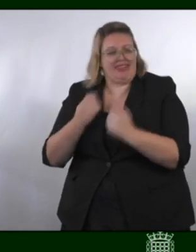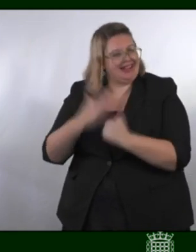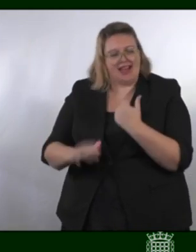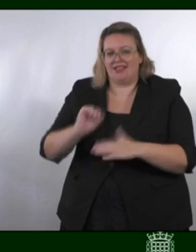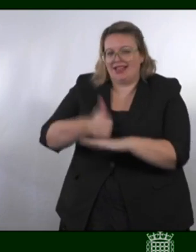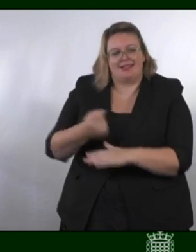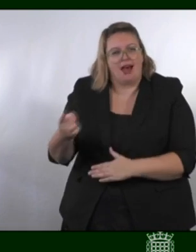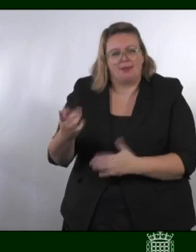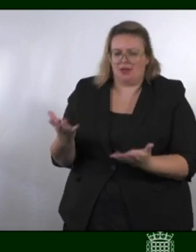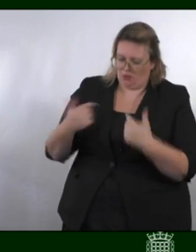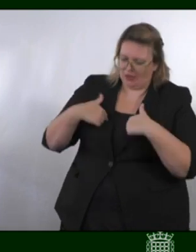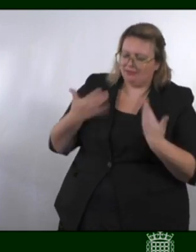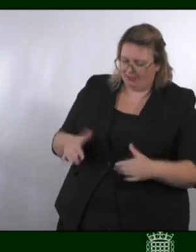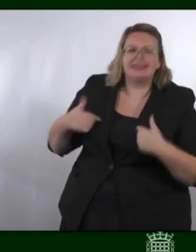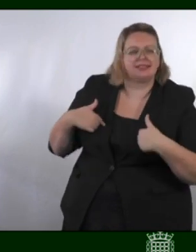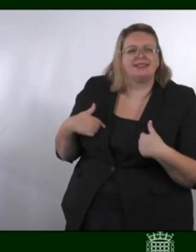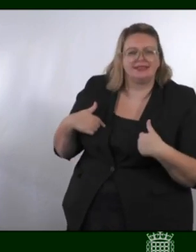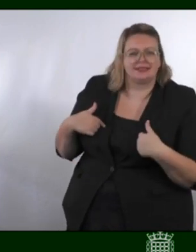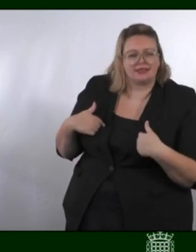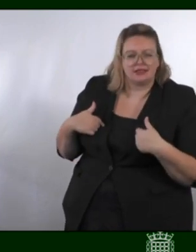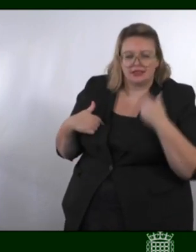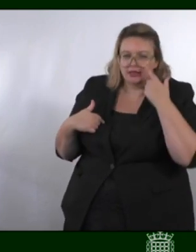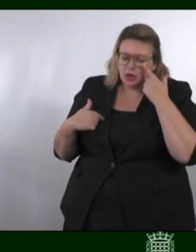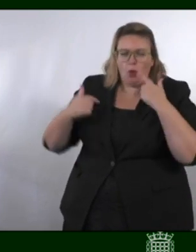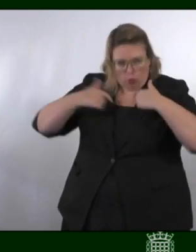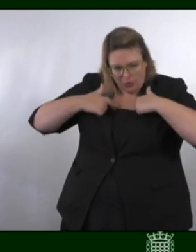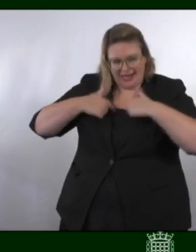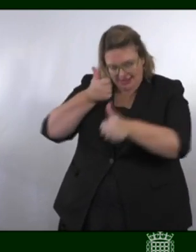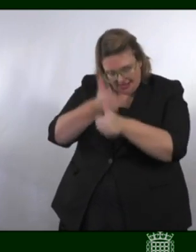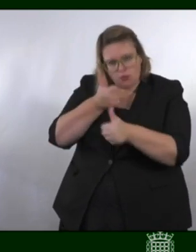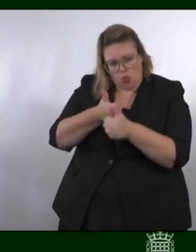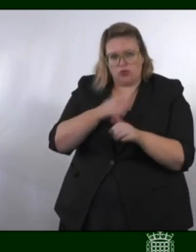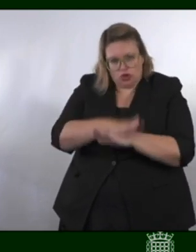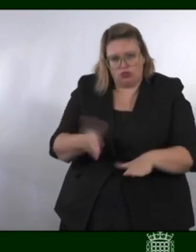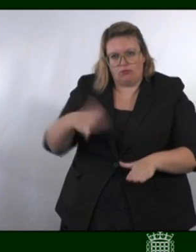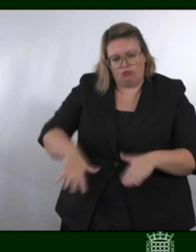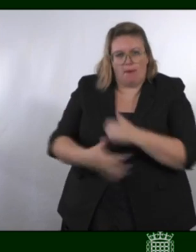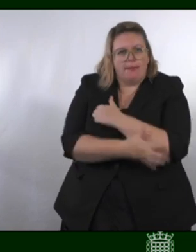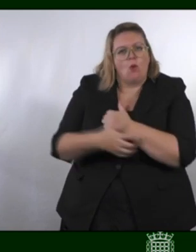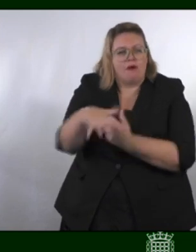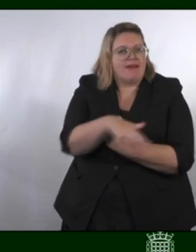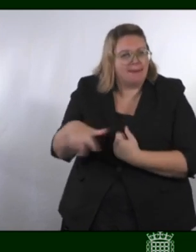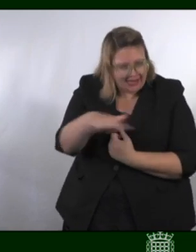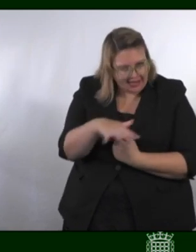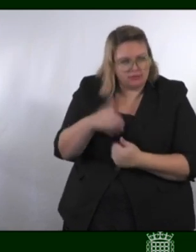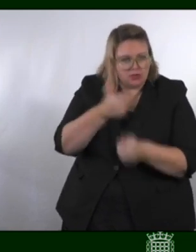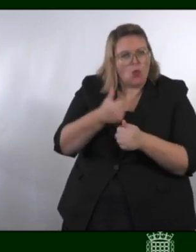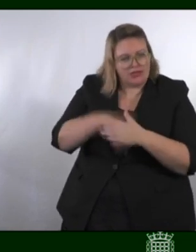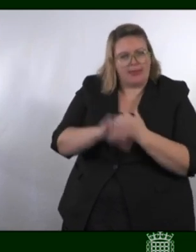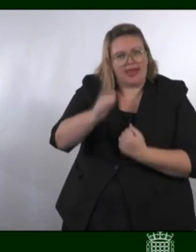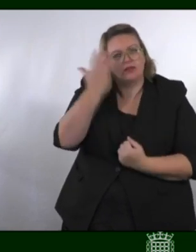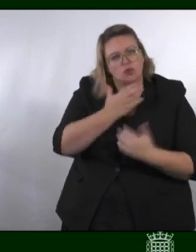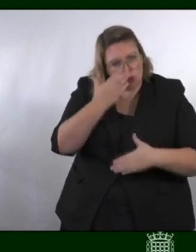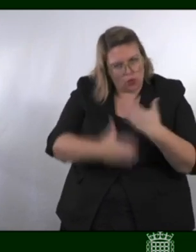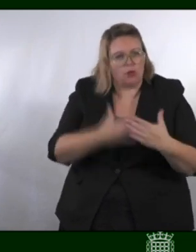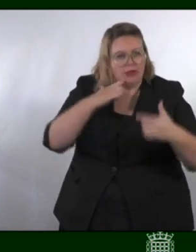Speaker. We support kids of low incomes in school, and we will continue to